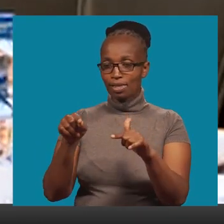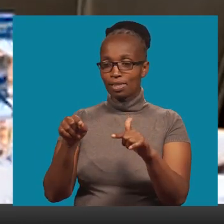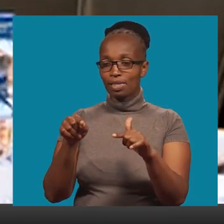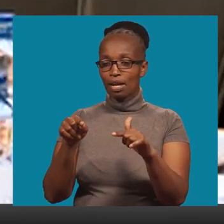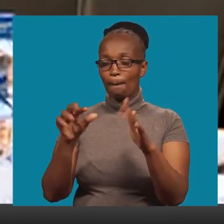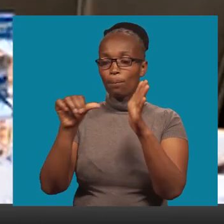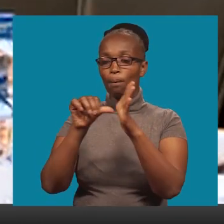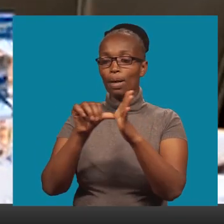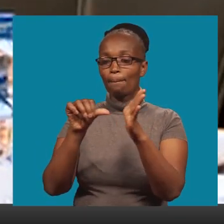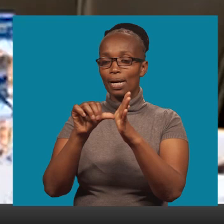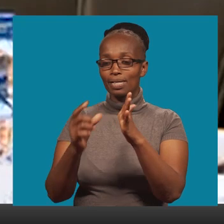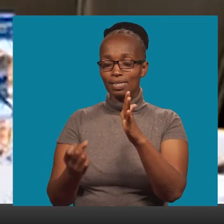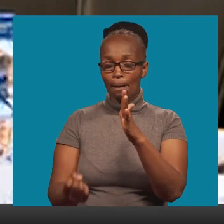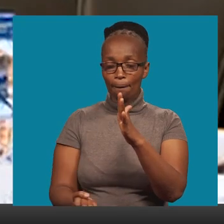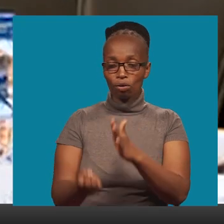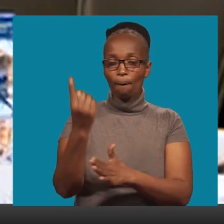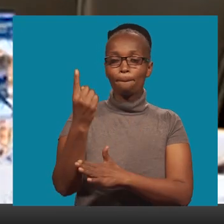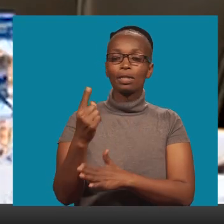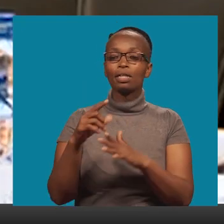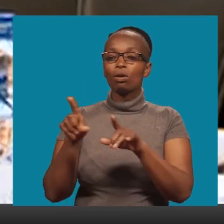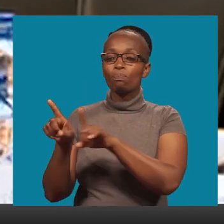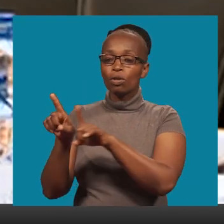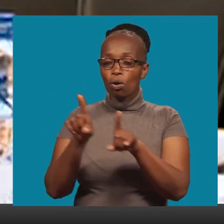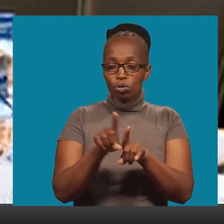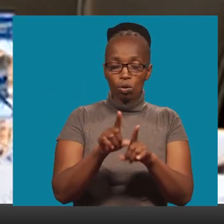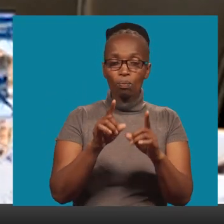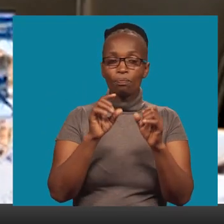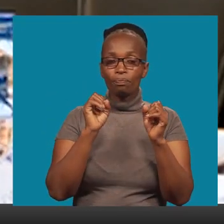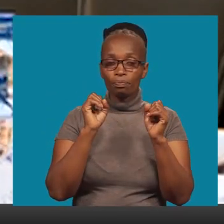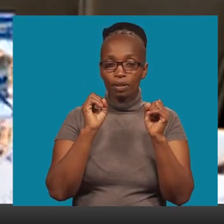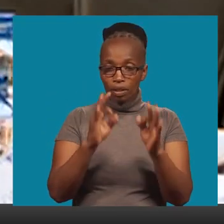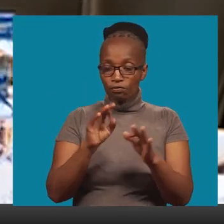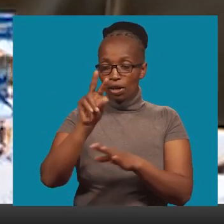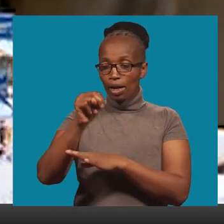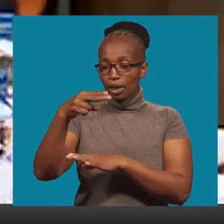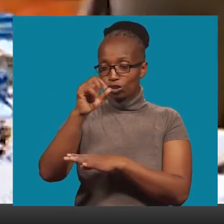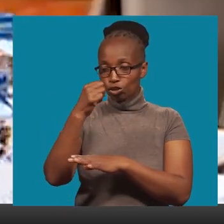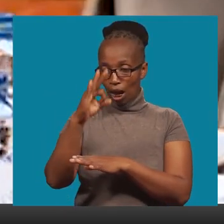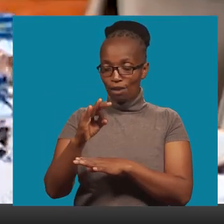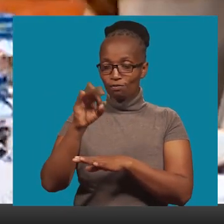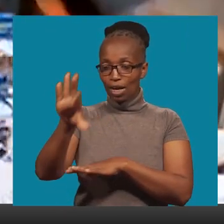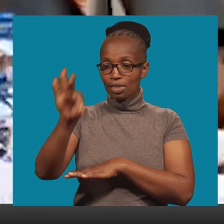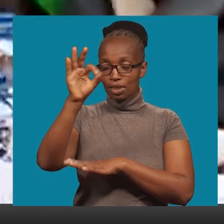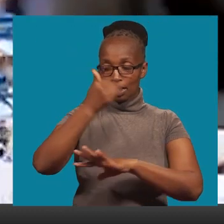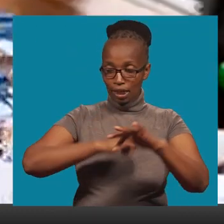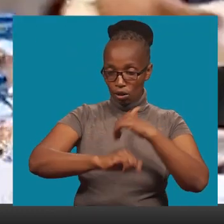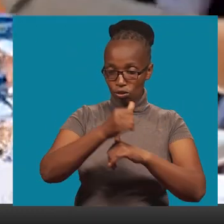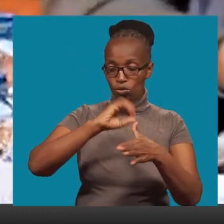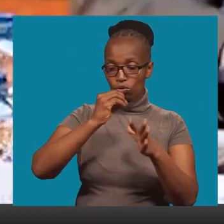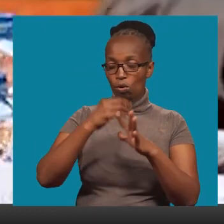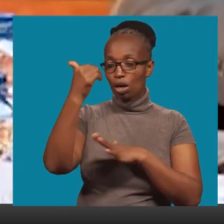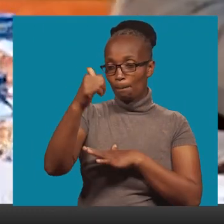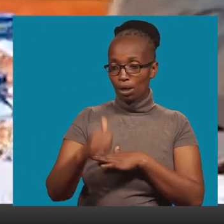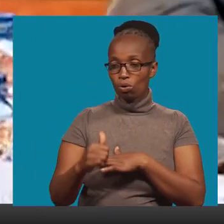are NHIF can be identified through this committee, and whether NHIF have taken action